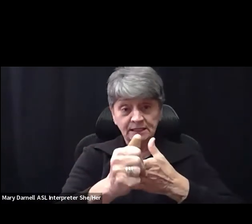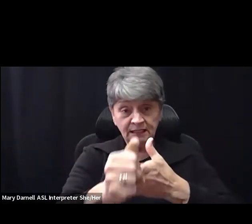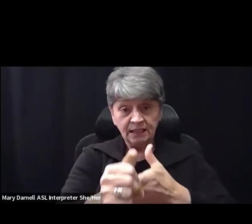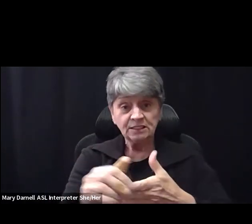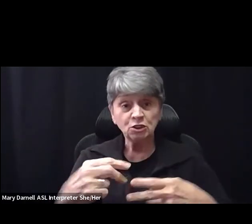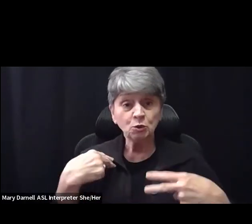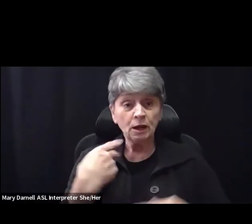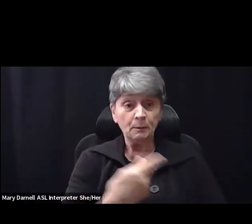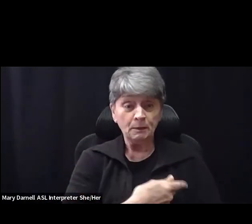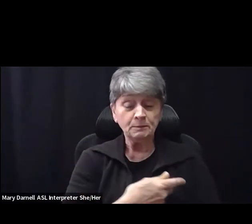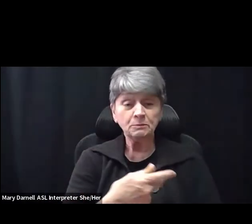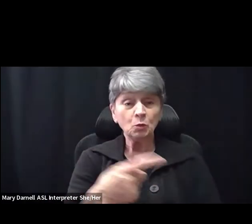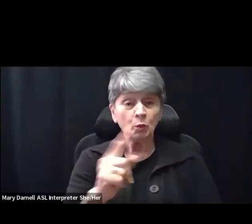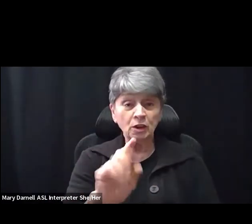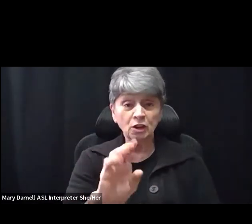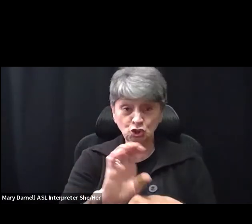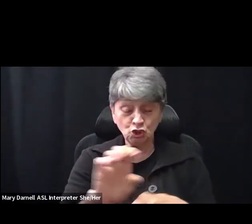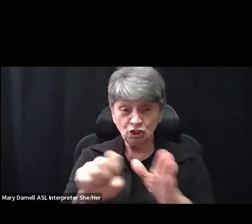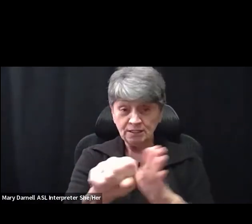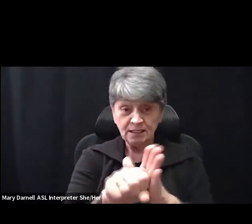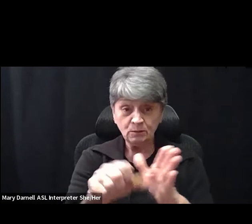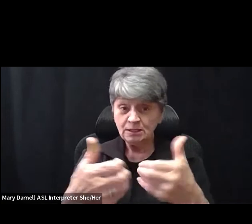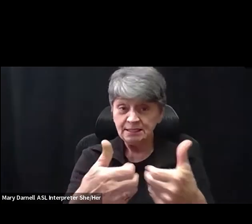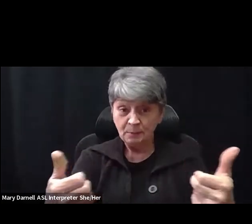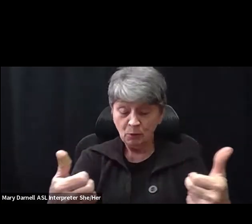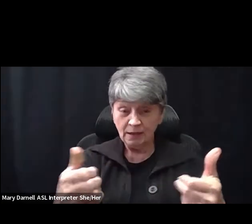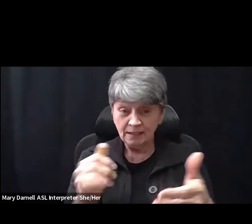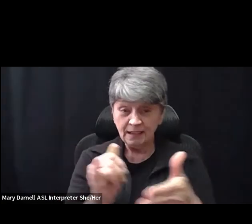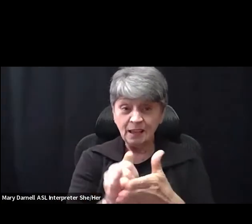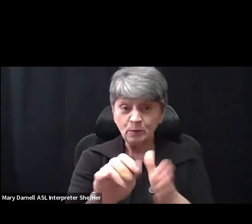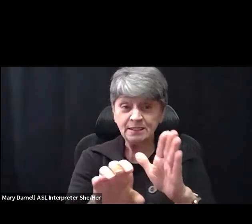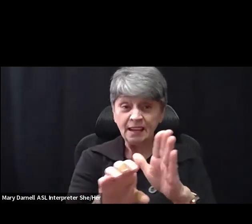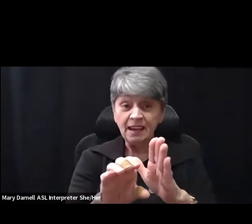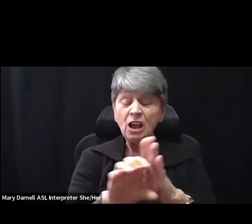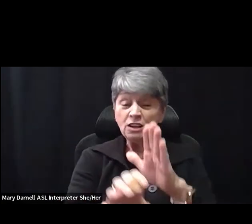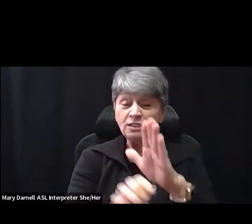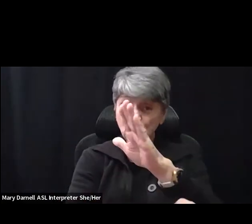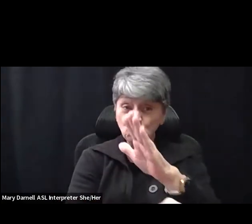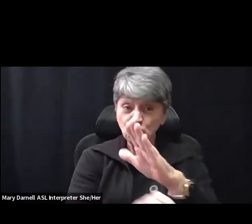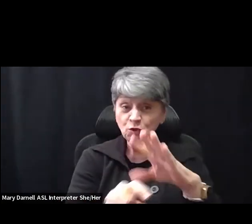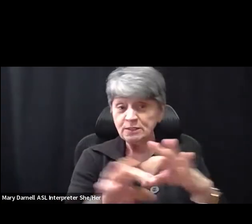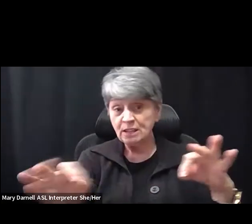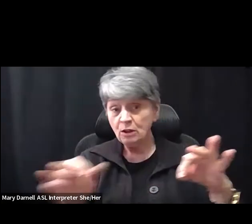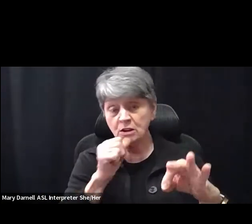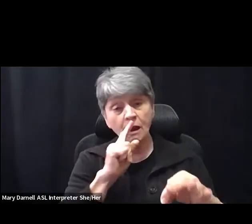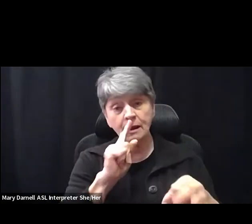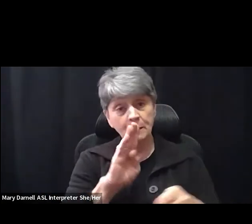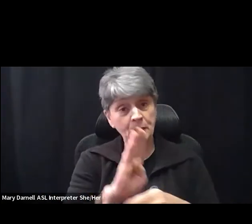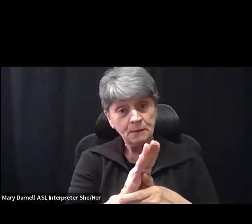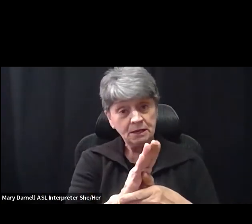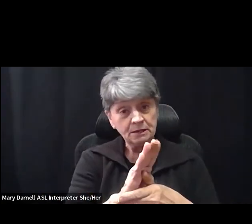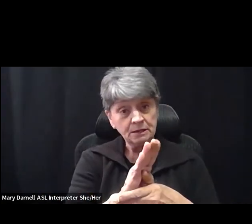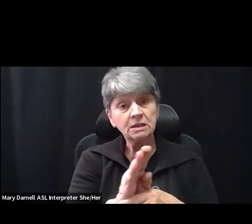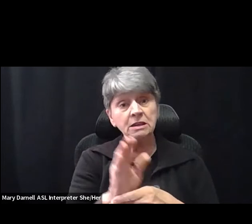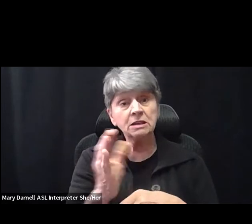separation of church and state is a constitutional slogan, not a constitutional commitment. Today,